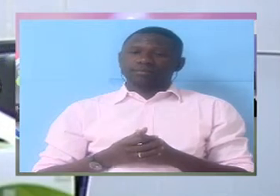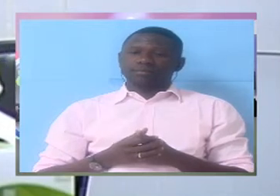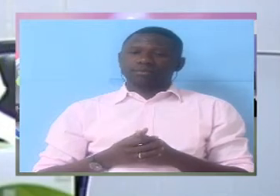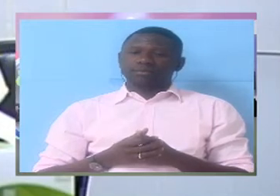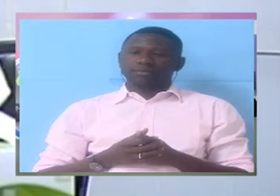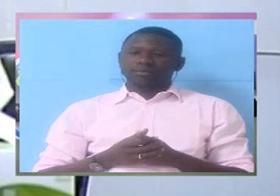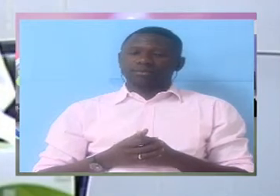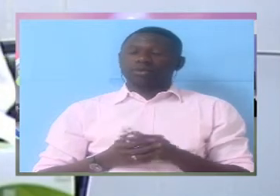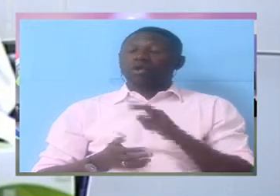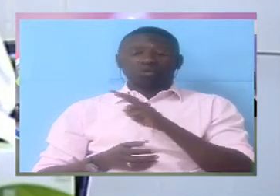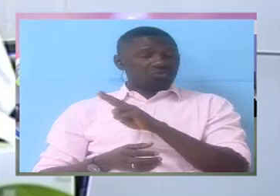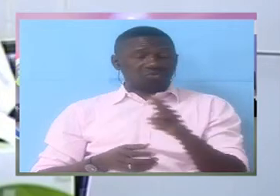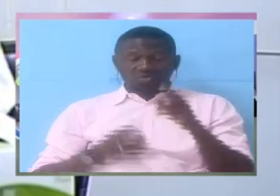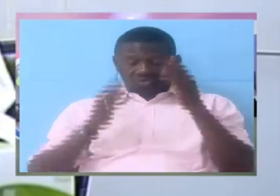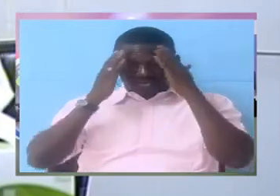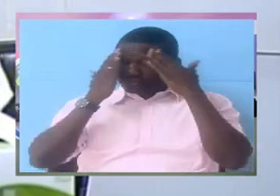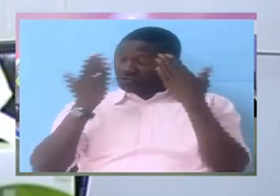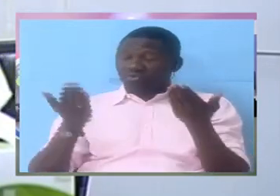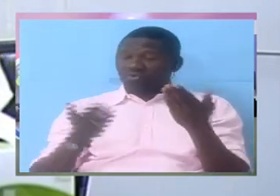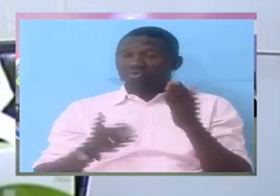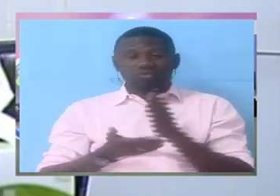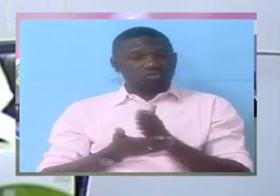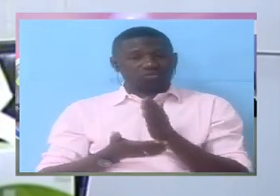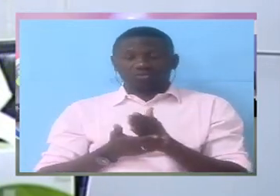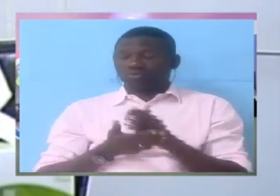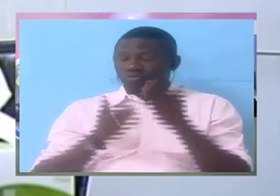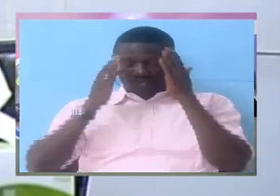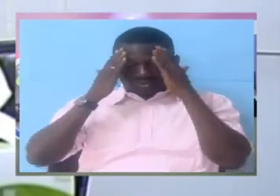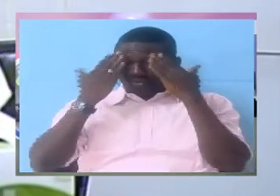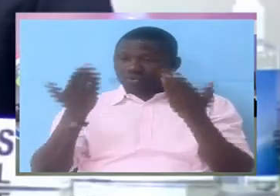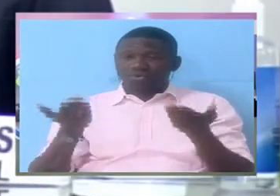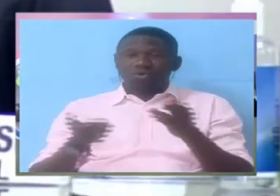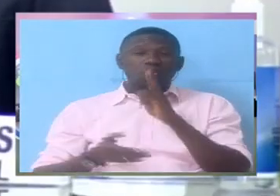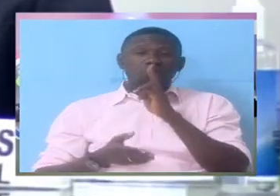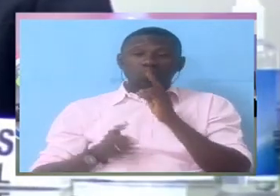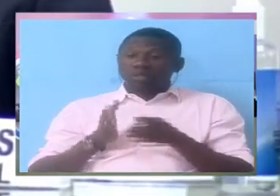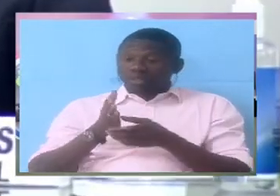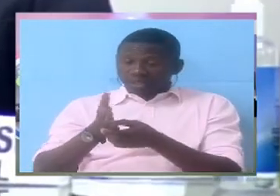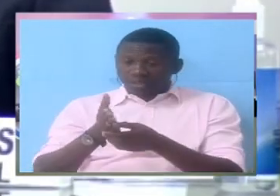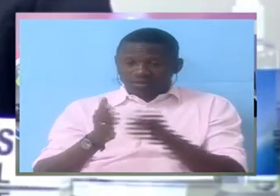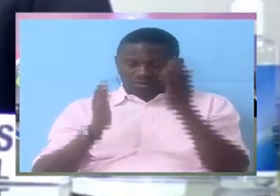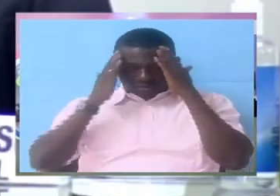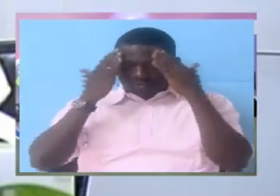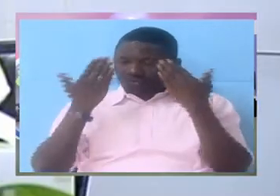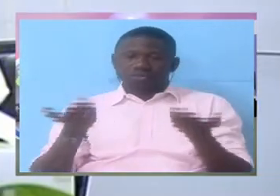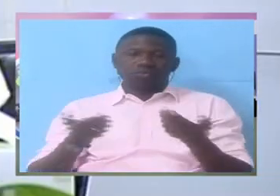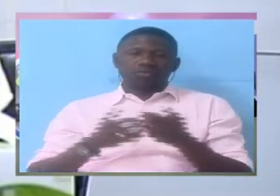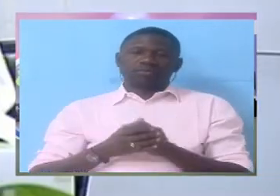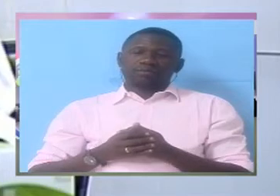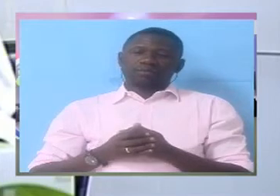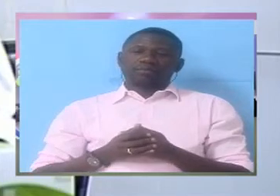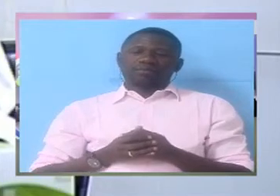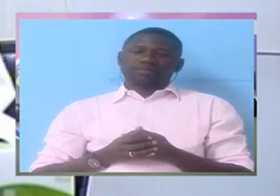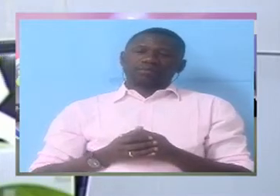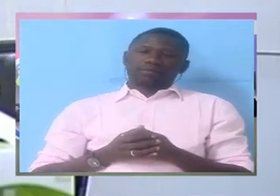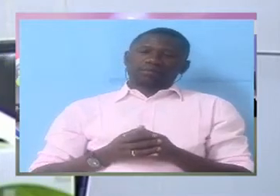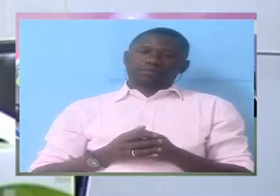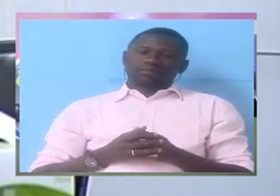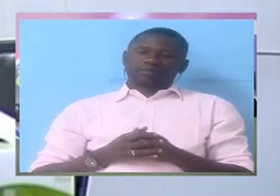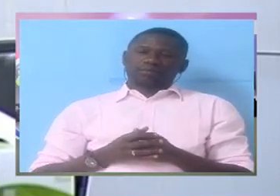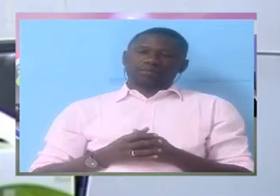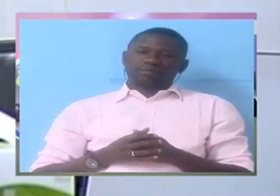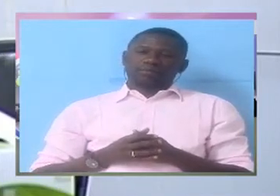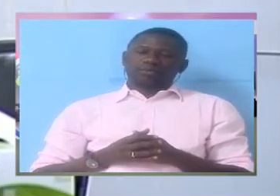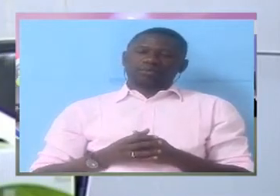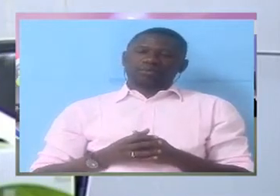know, actually. Could you proceed, please? Yeah, so